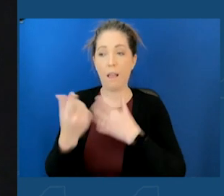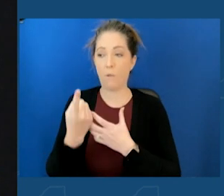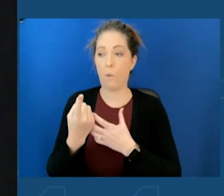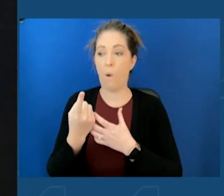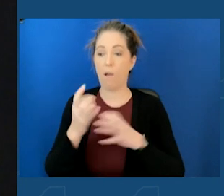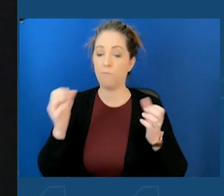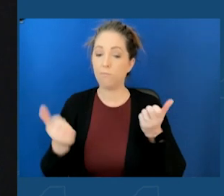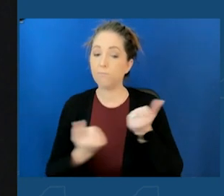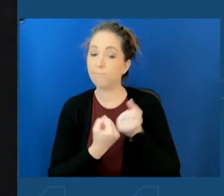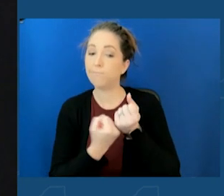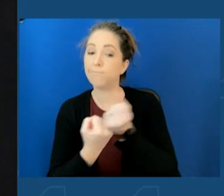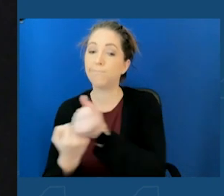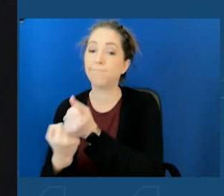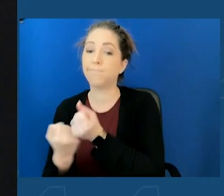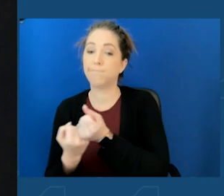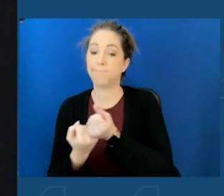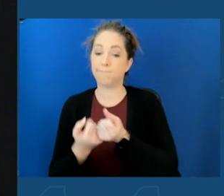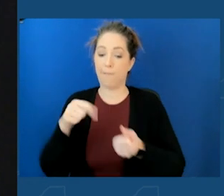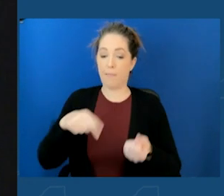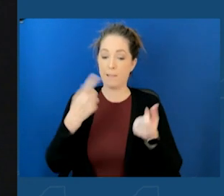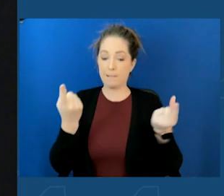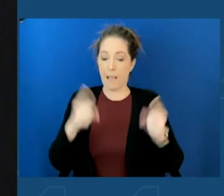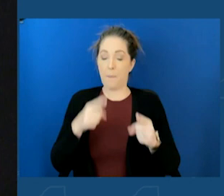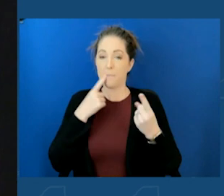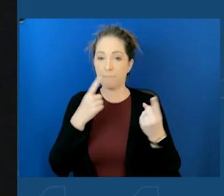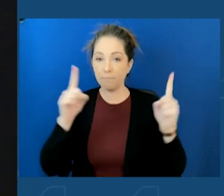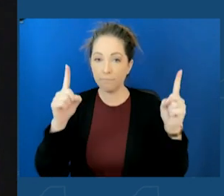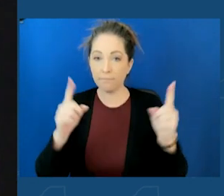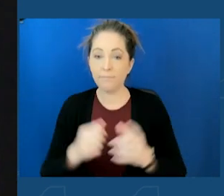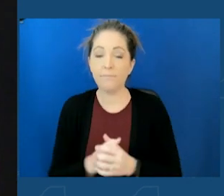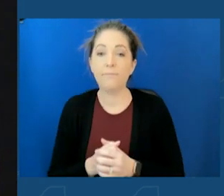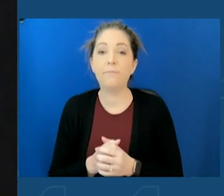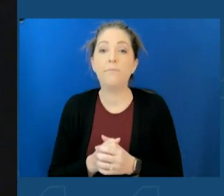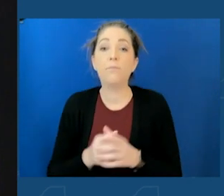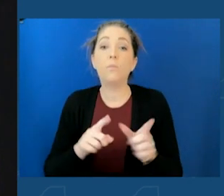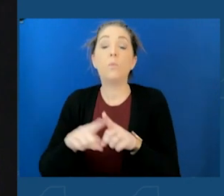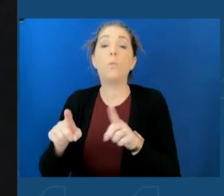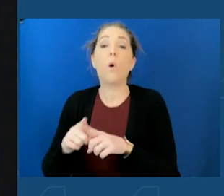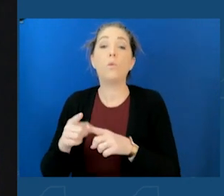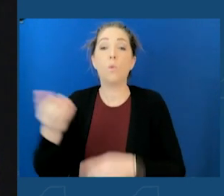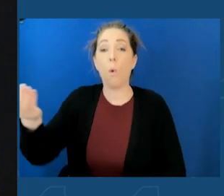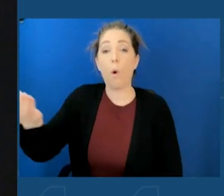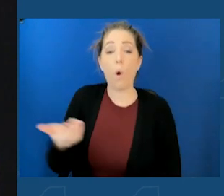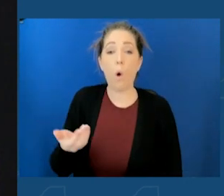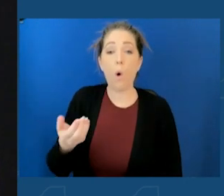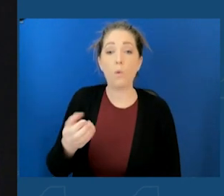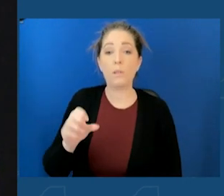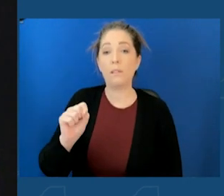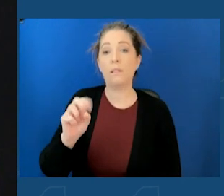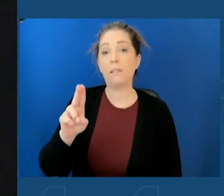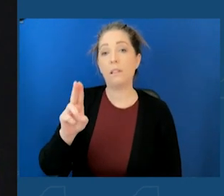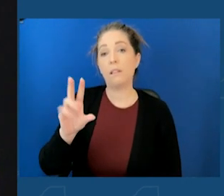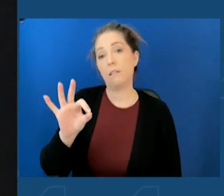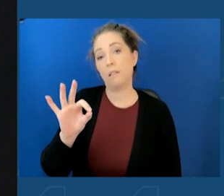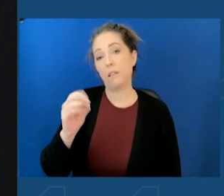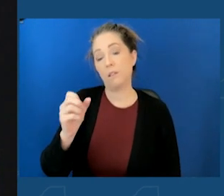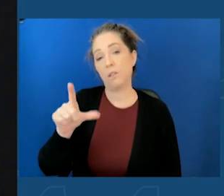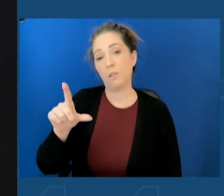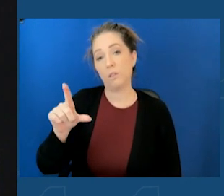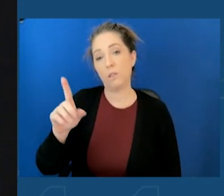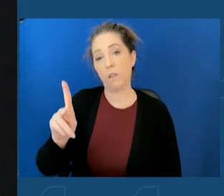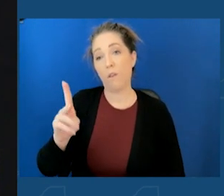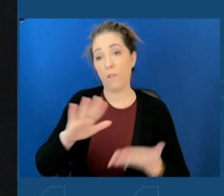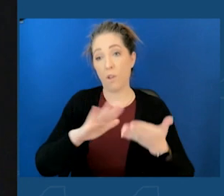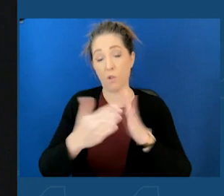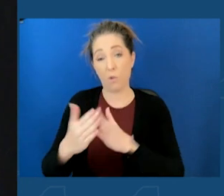magically happen, as well as our host here at the Suffolk Community College. This is a great organization. It's the largest community college system in